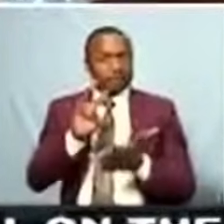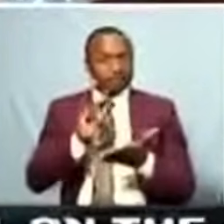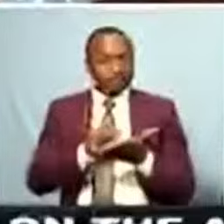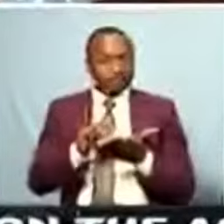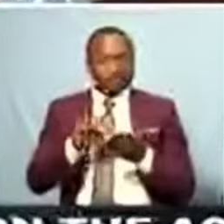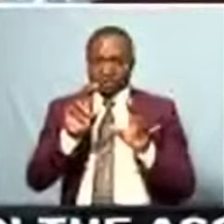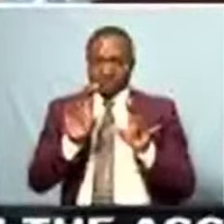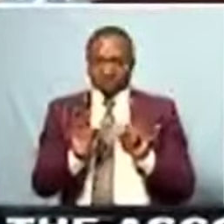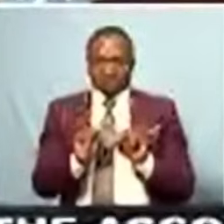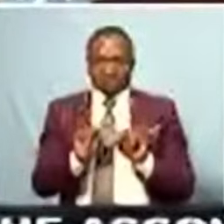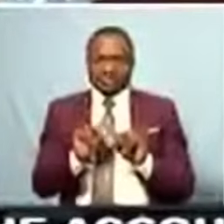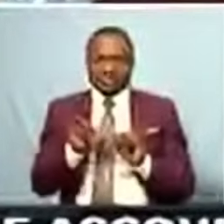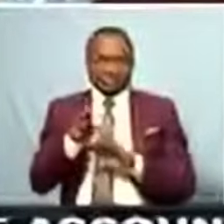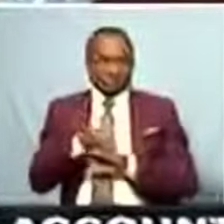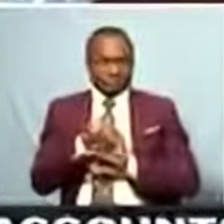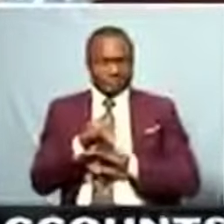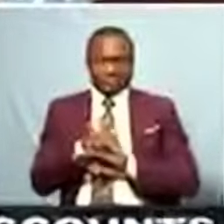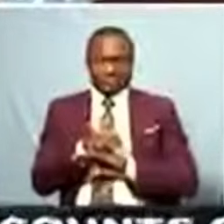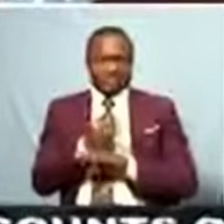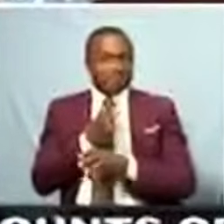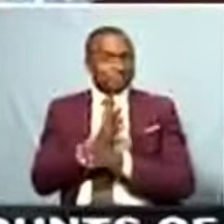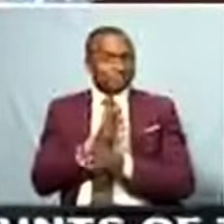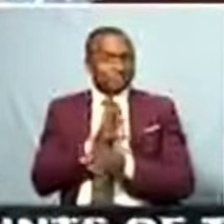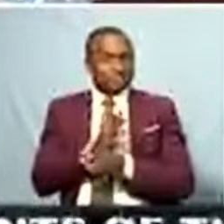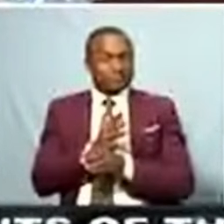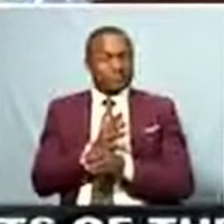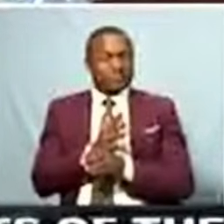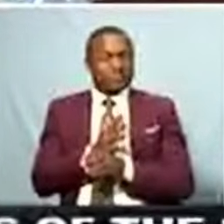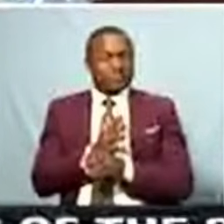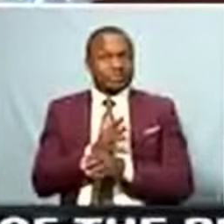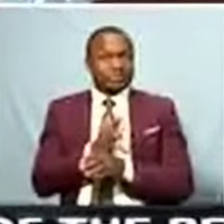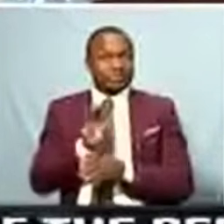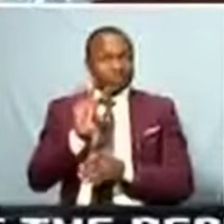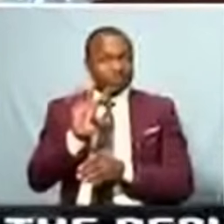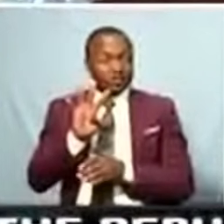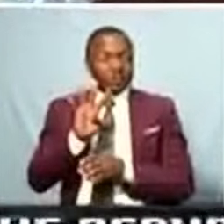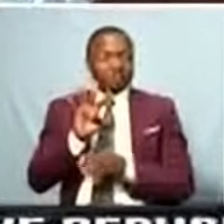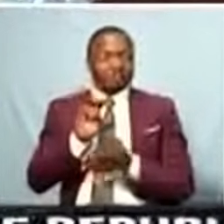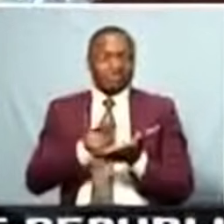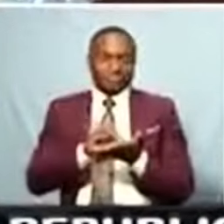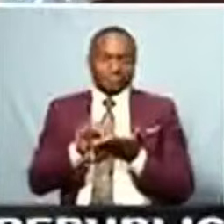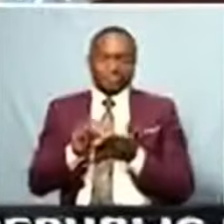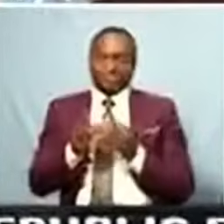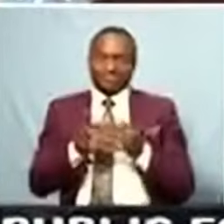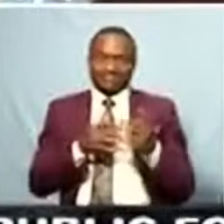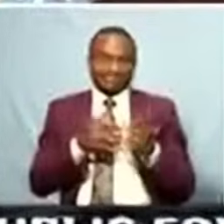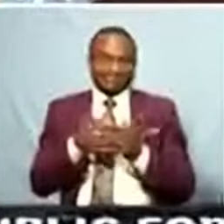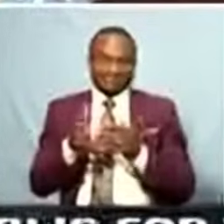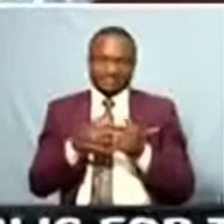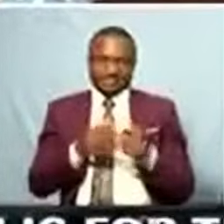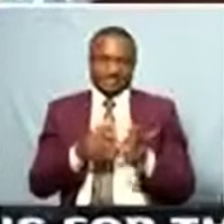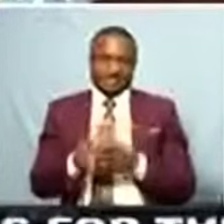rocket science. It's 4 million. It's 4 multiplied by $1 million. It's 4 million. It's simple as that.